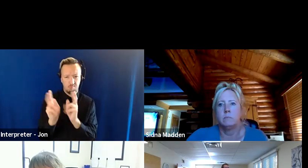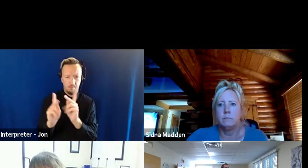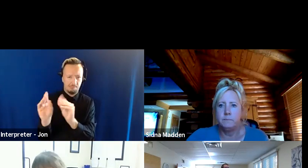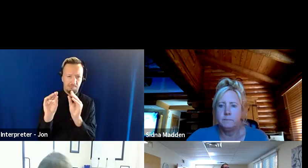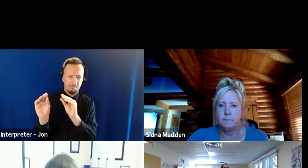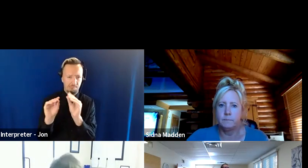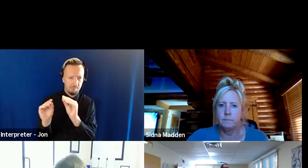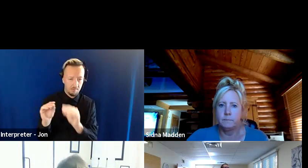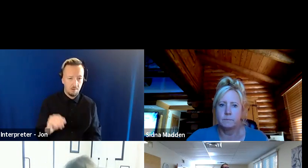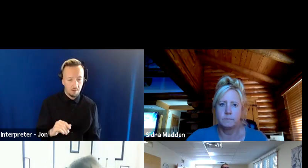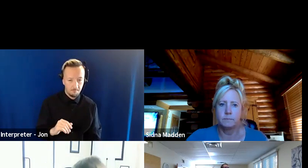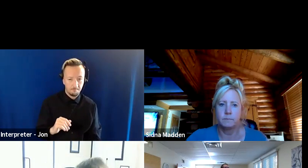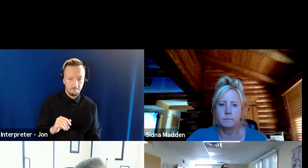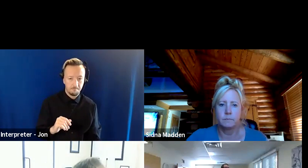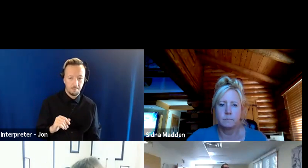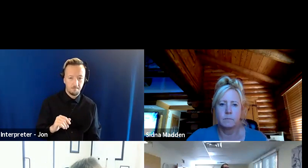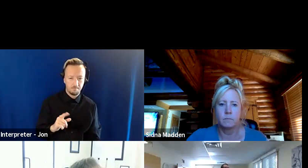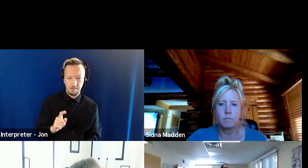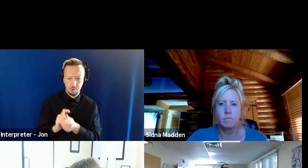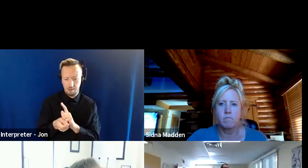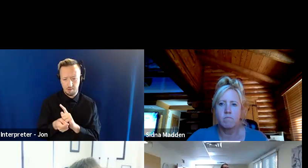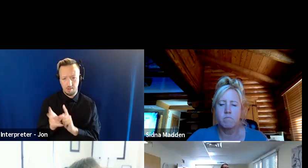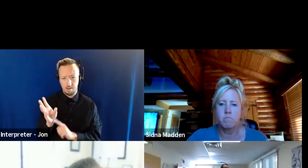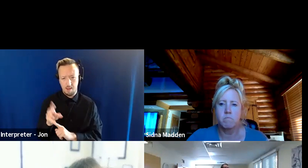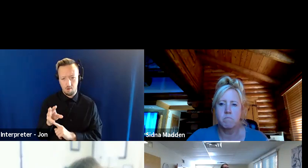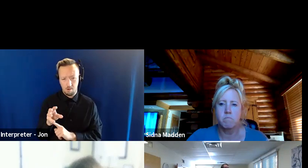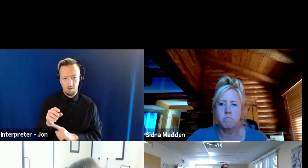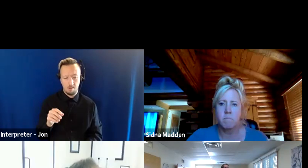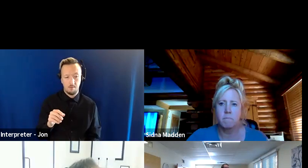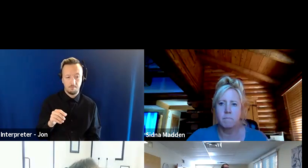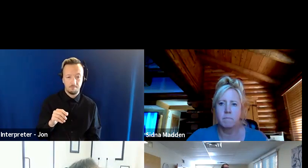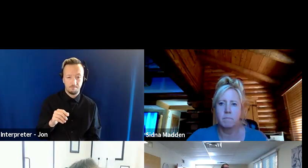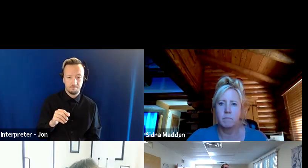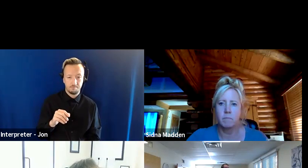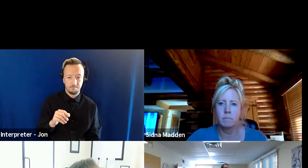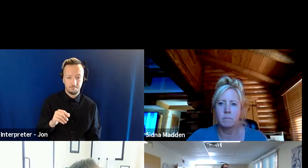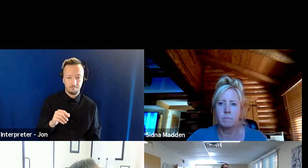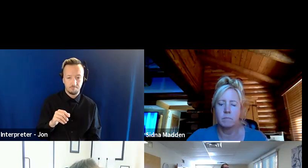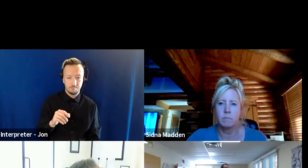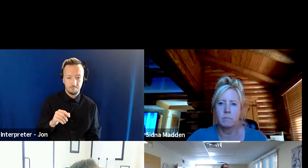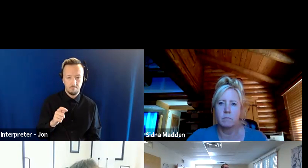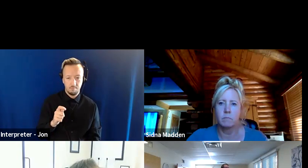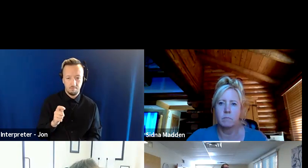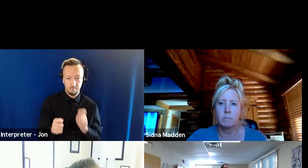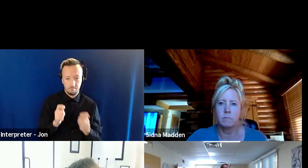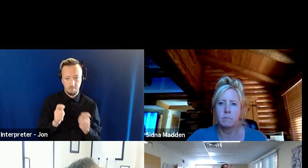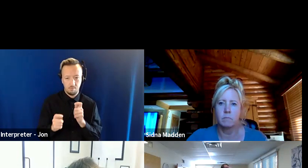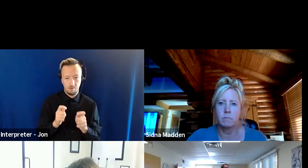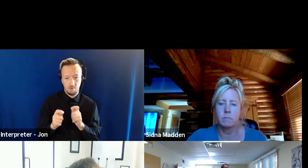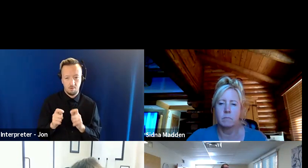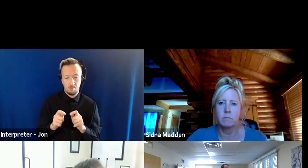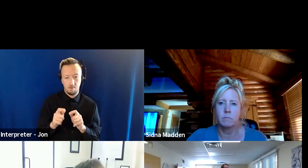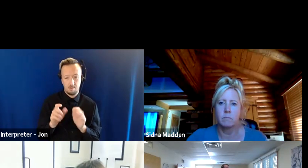have moved, then the camera's not changed. But we were much closer. It's just because the